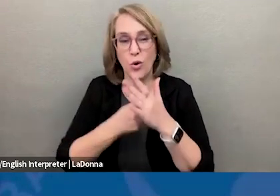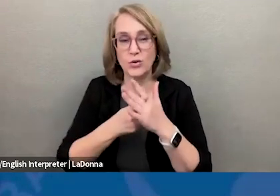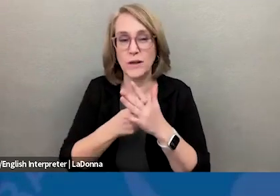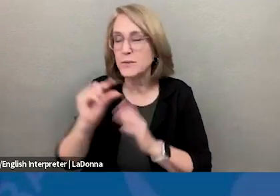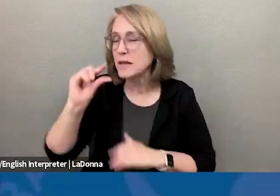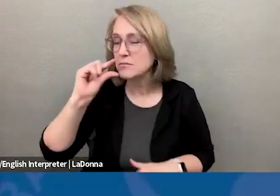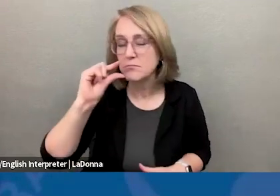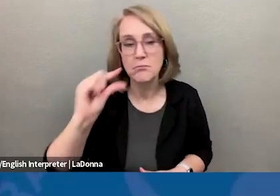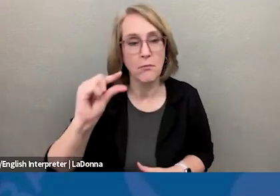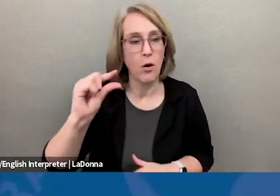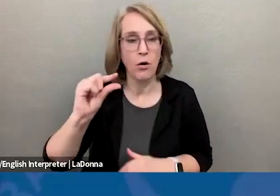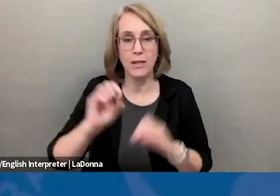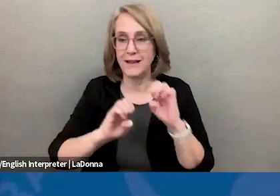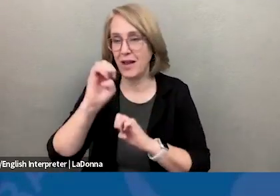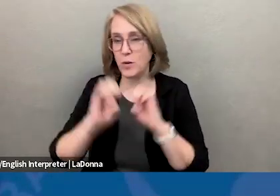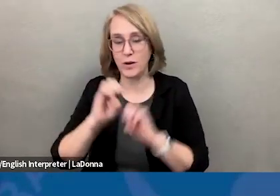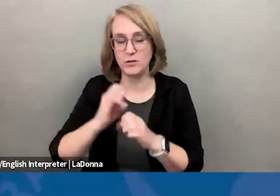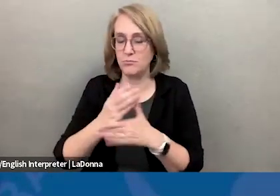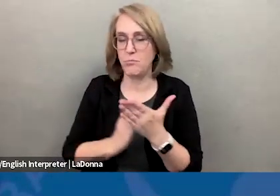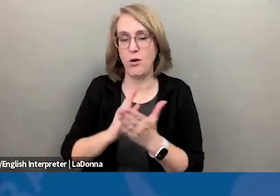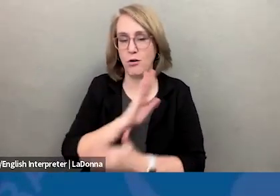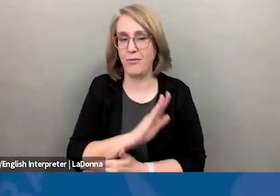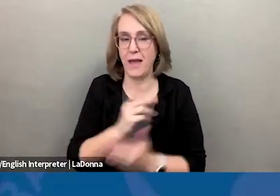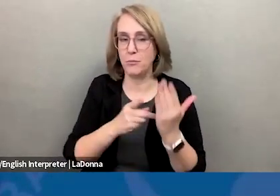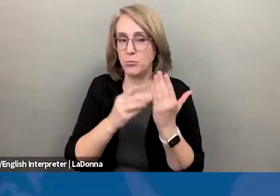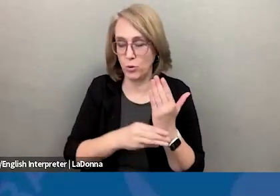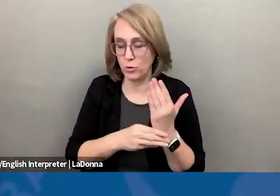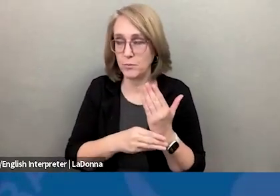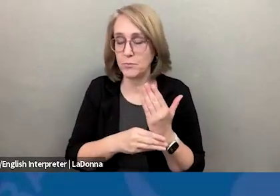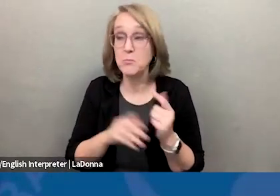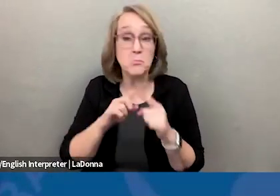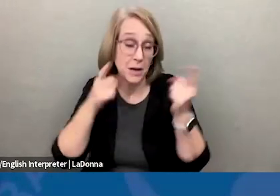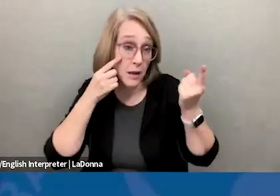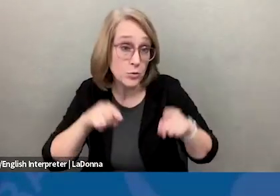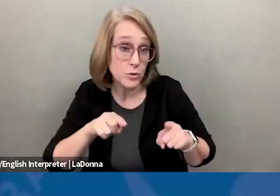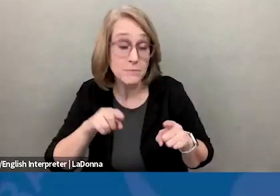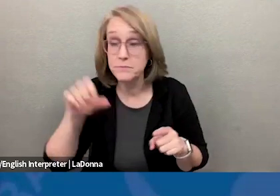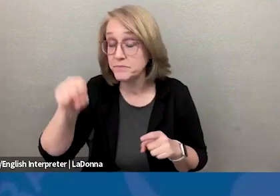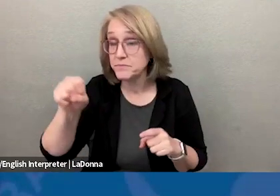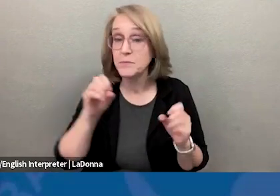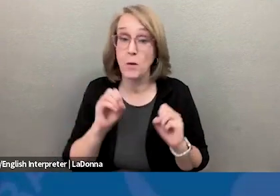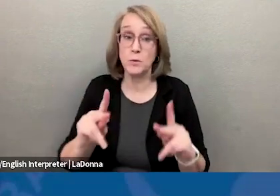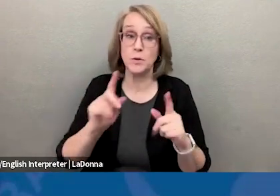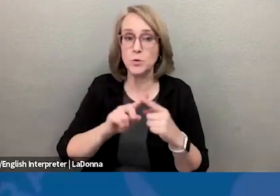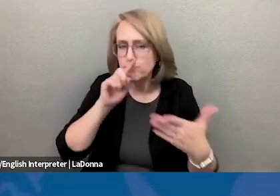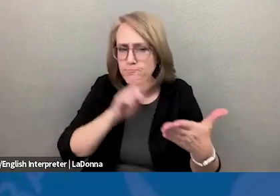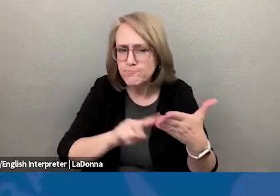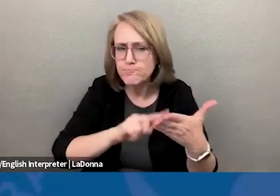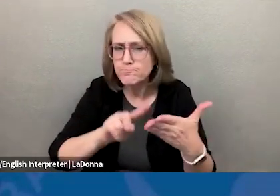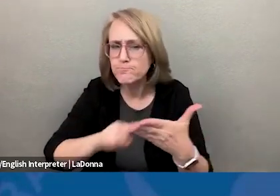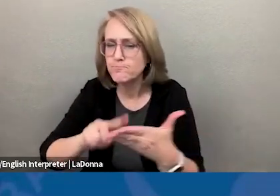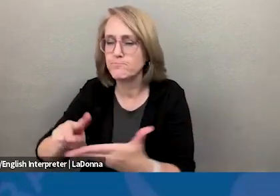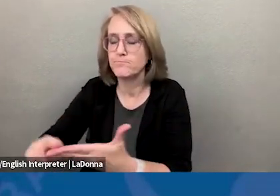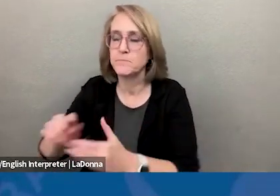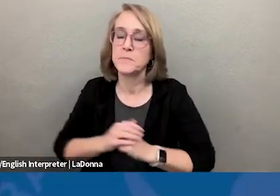small evaluation limited to the program. But I think there's opportunity, and as we look to,